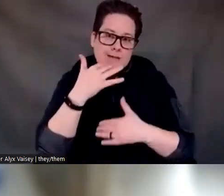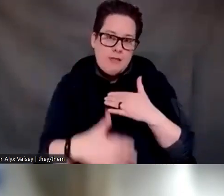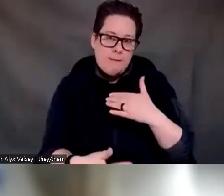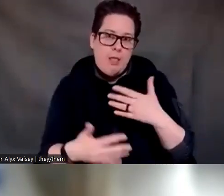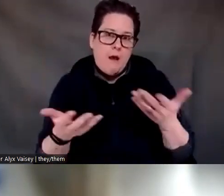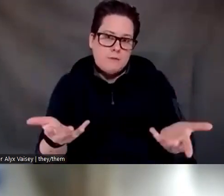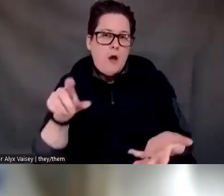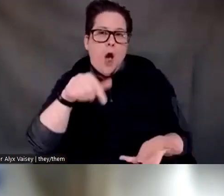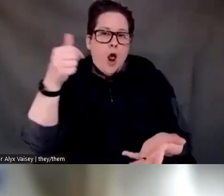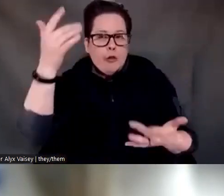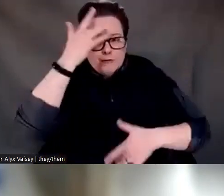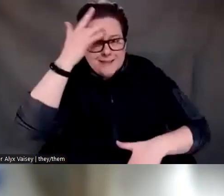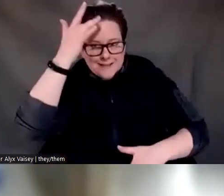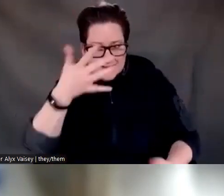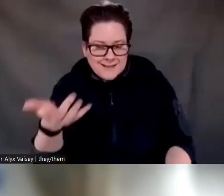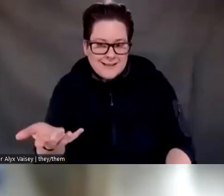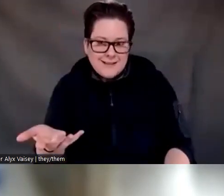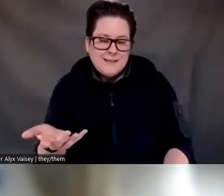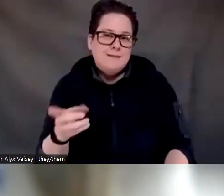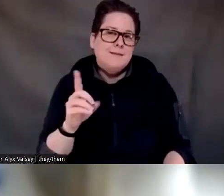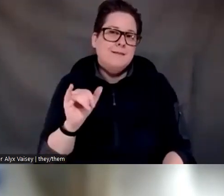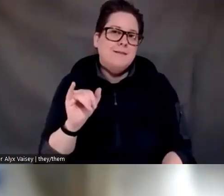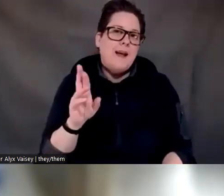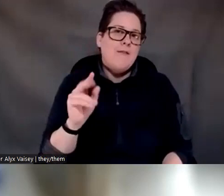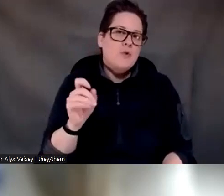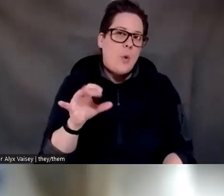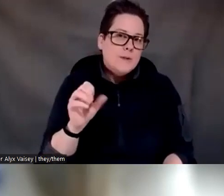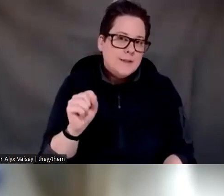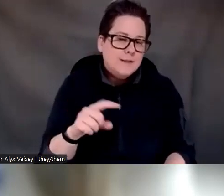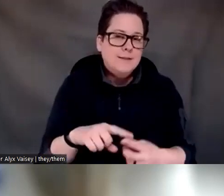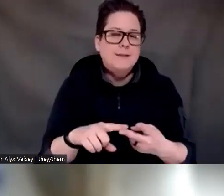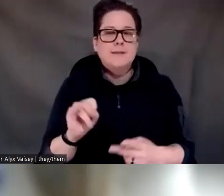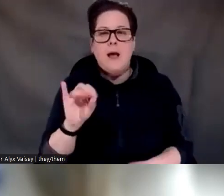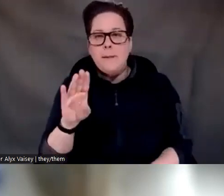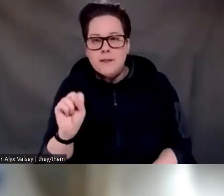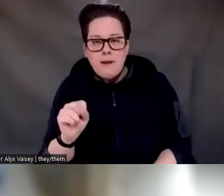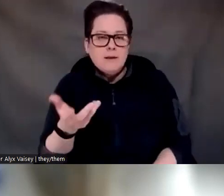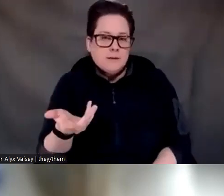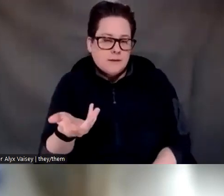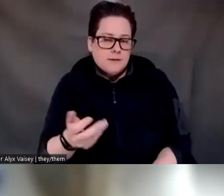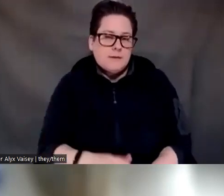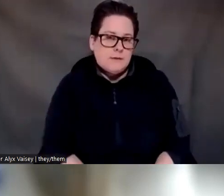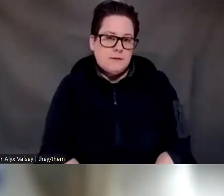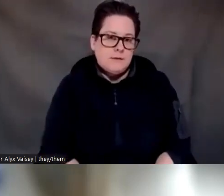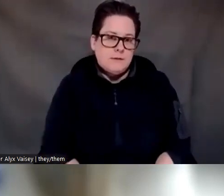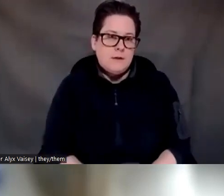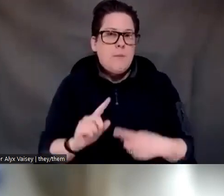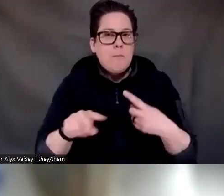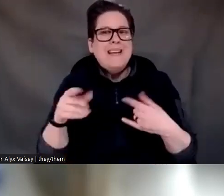disease process like diverticulosis, inflammatory bowel disease, so on and so forth.